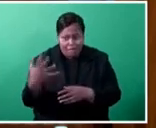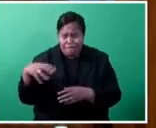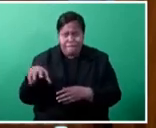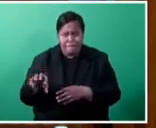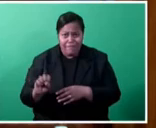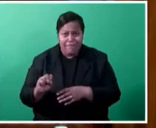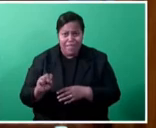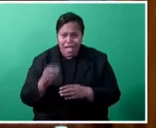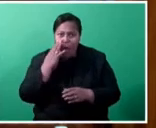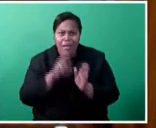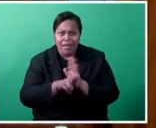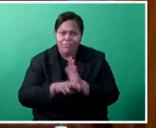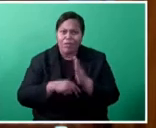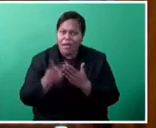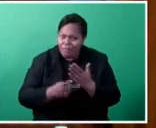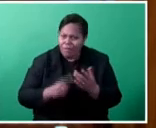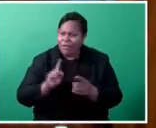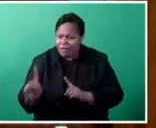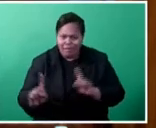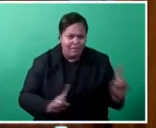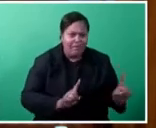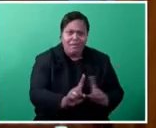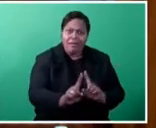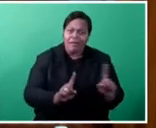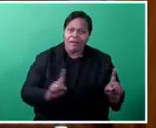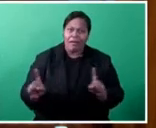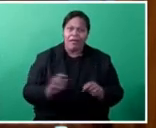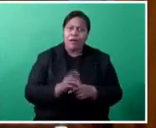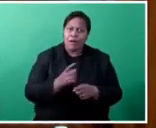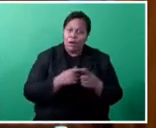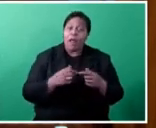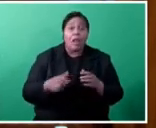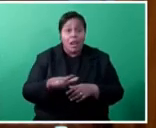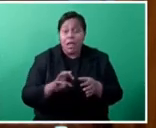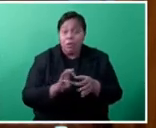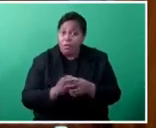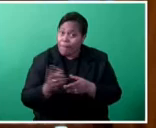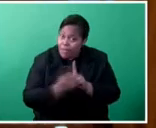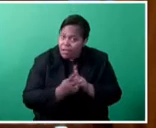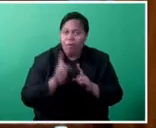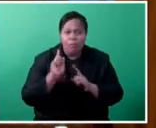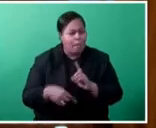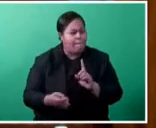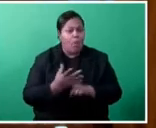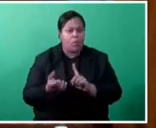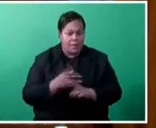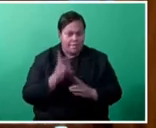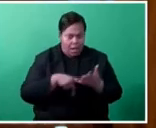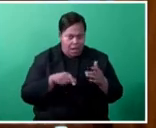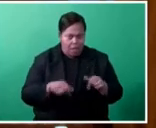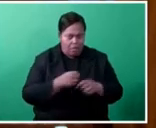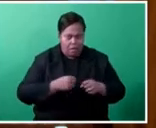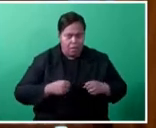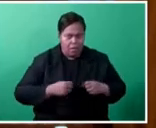was conducted. Landowners consultation is an integral fragment of the land use division operations, and the welfare